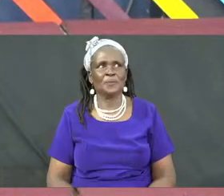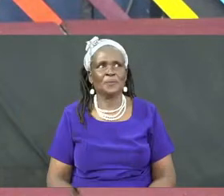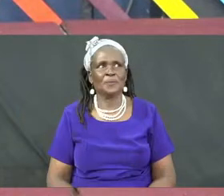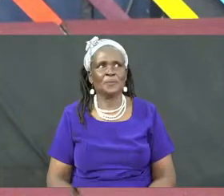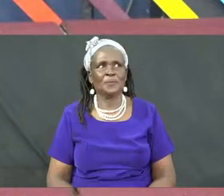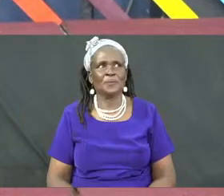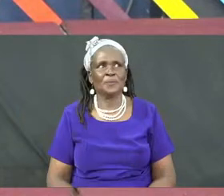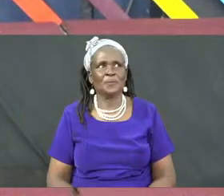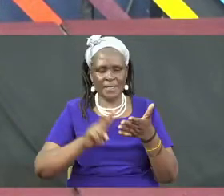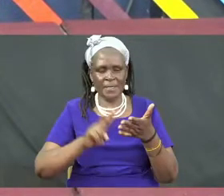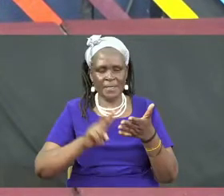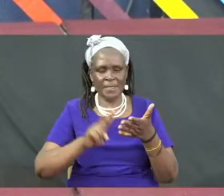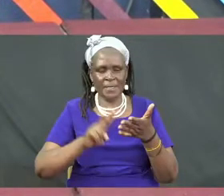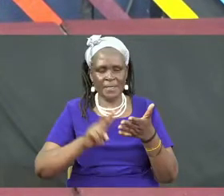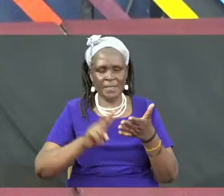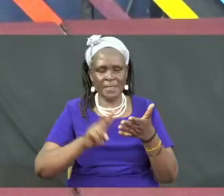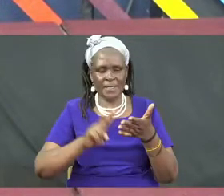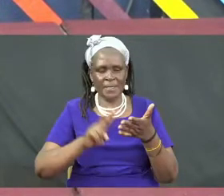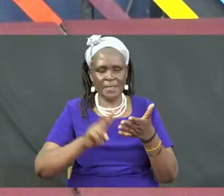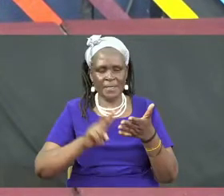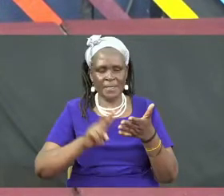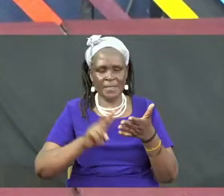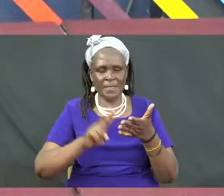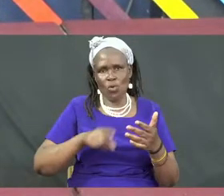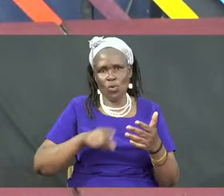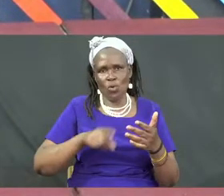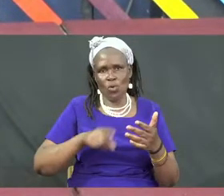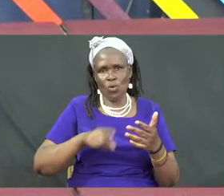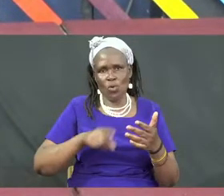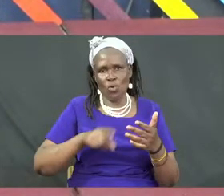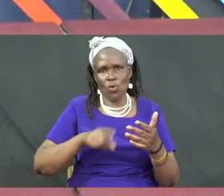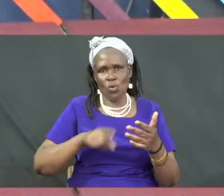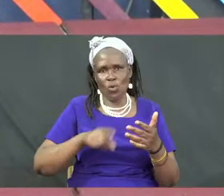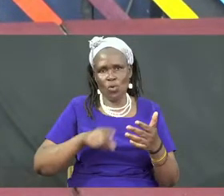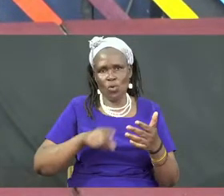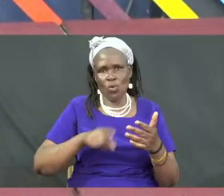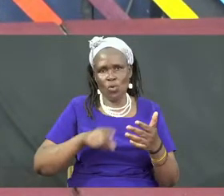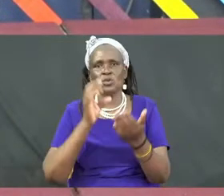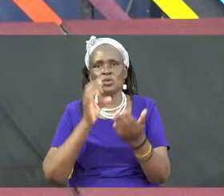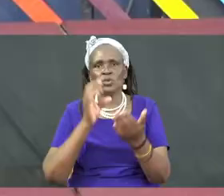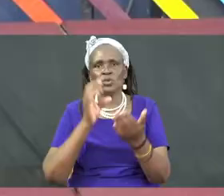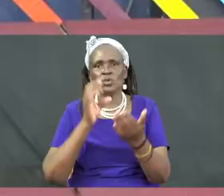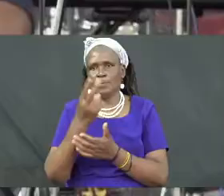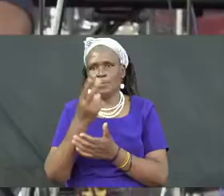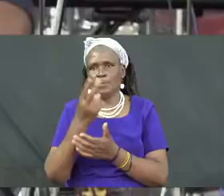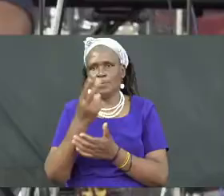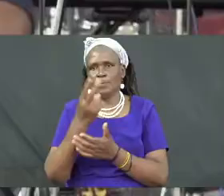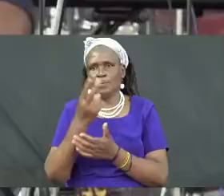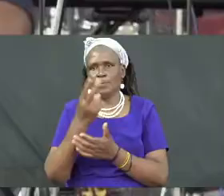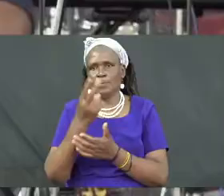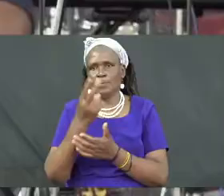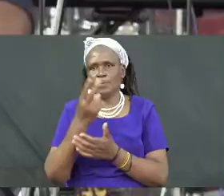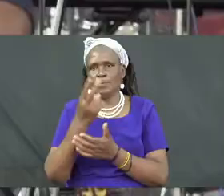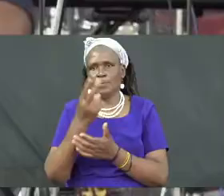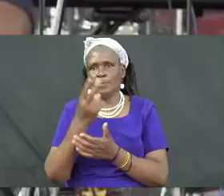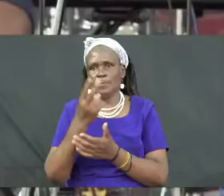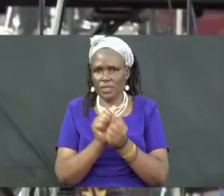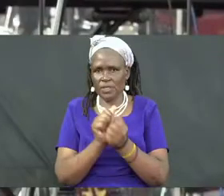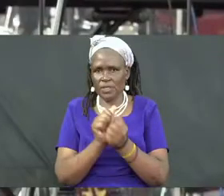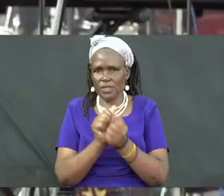that was read to us. Revelation chapter 2, verse 12 to